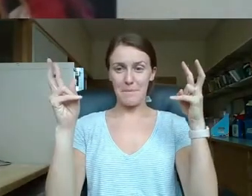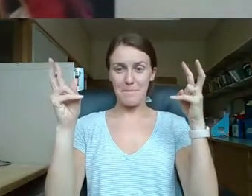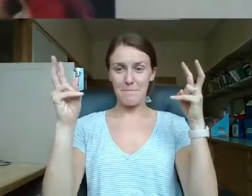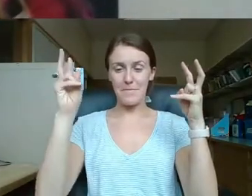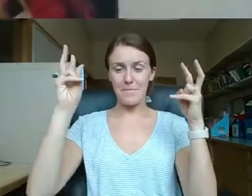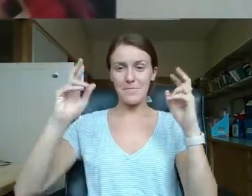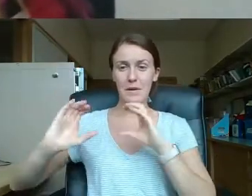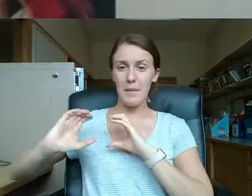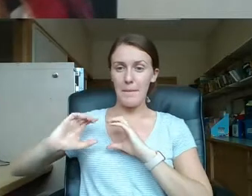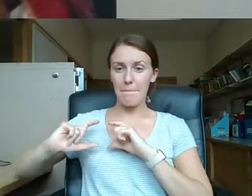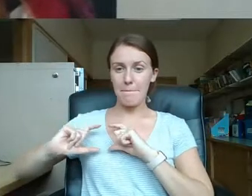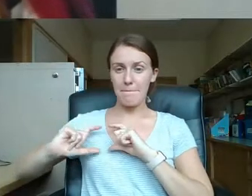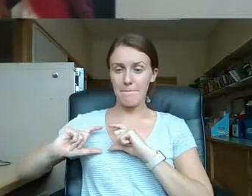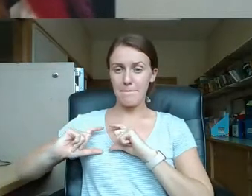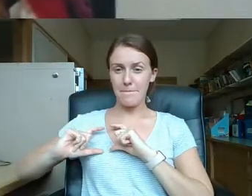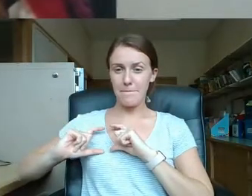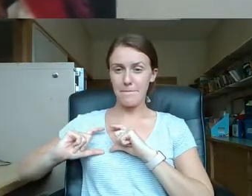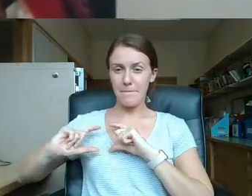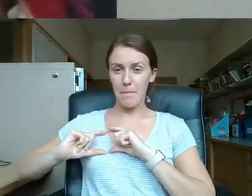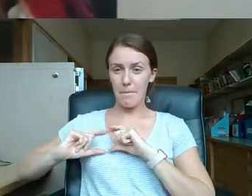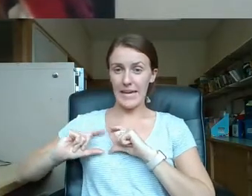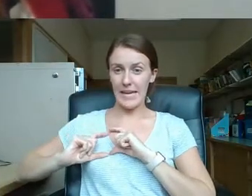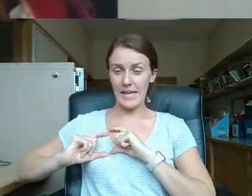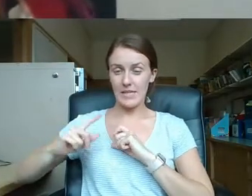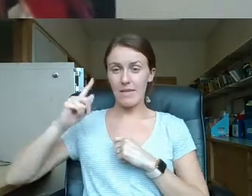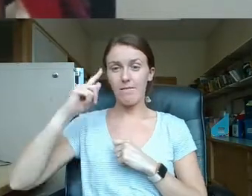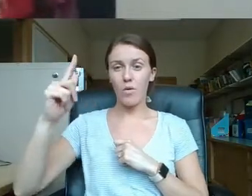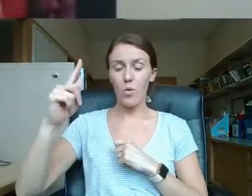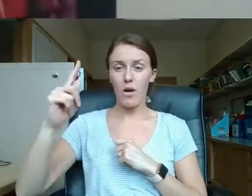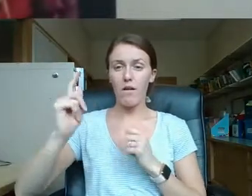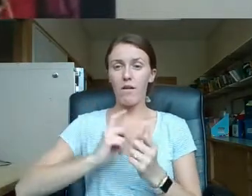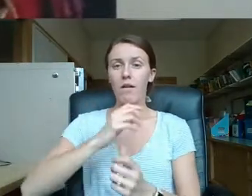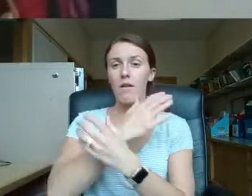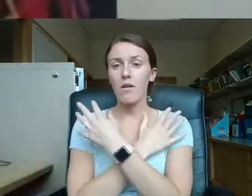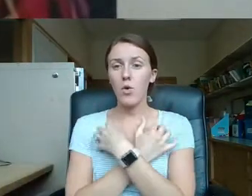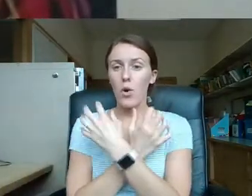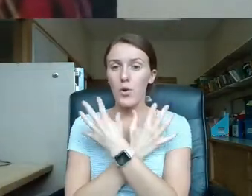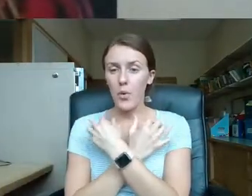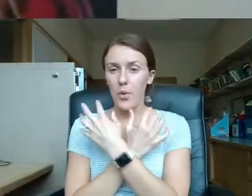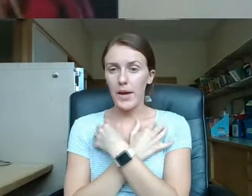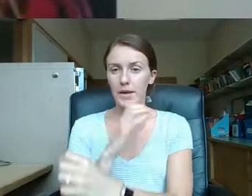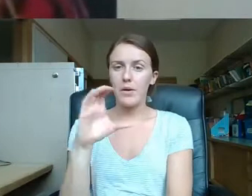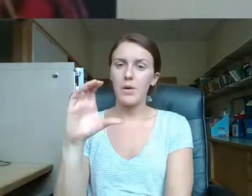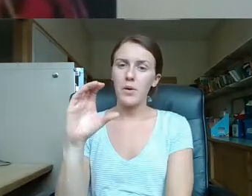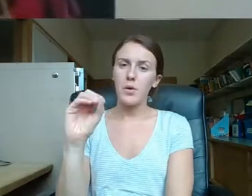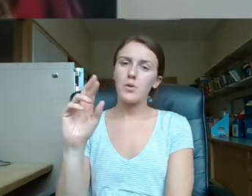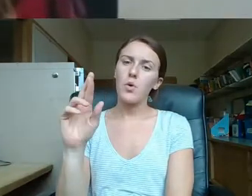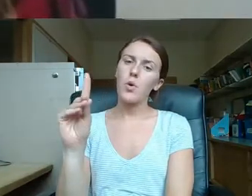for Corduroy. It's by Don Freeman. He wrote the words, he was the author, and he drew the